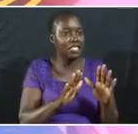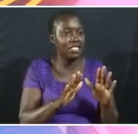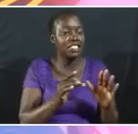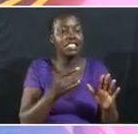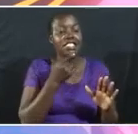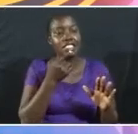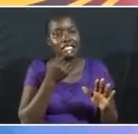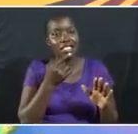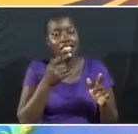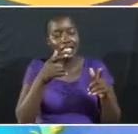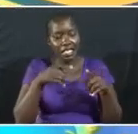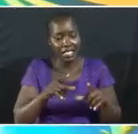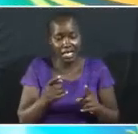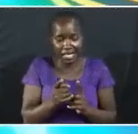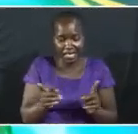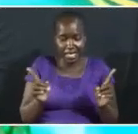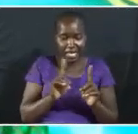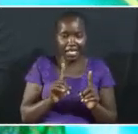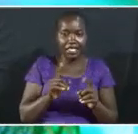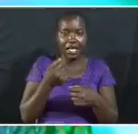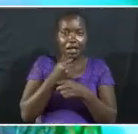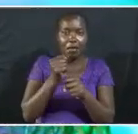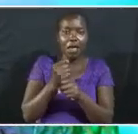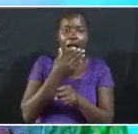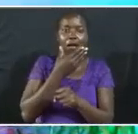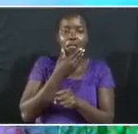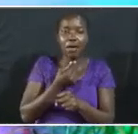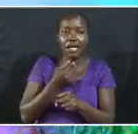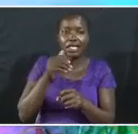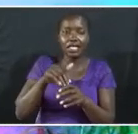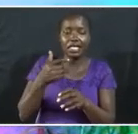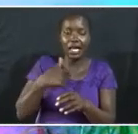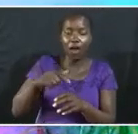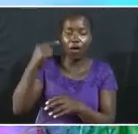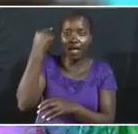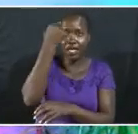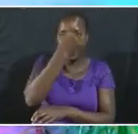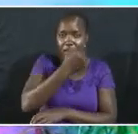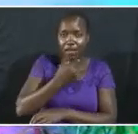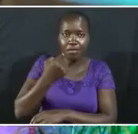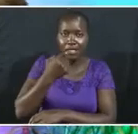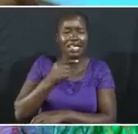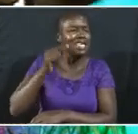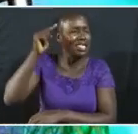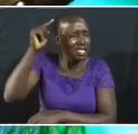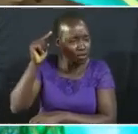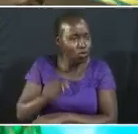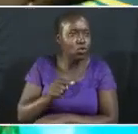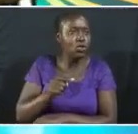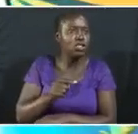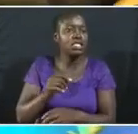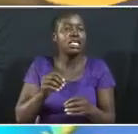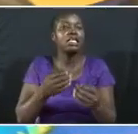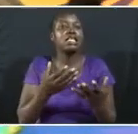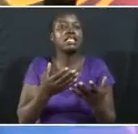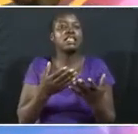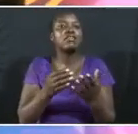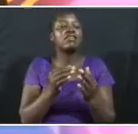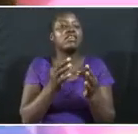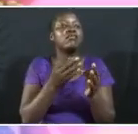said, let us make man in our image. He couldn't until there was a